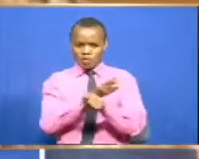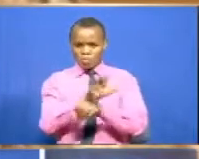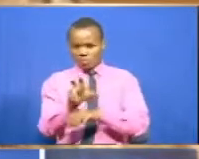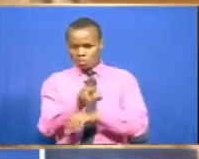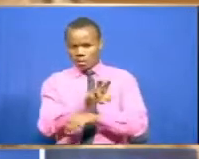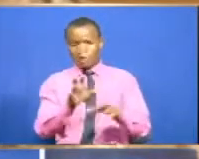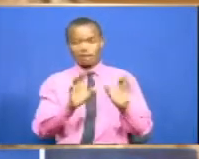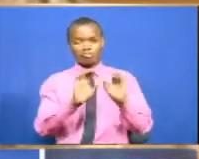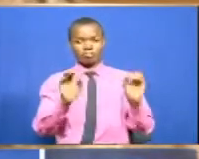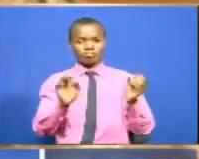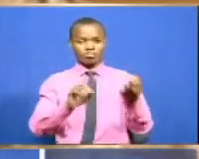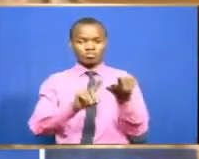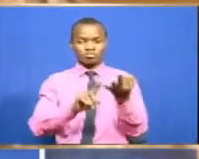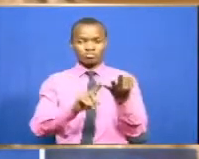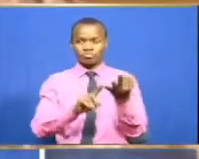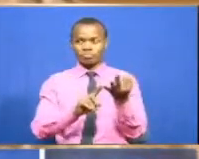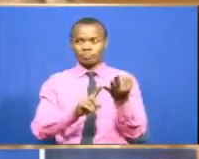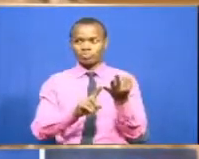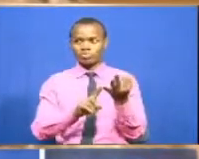three, and